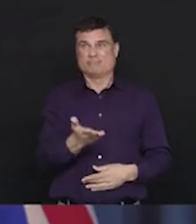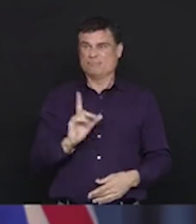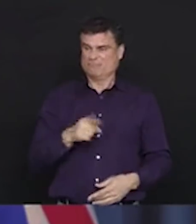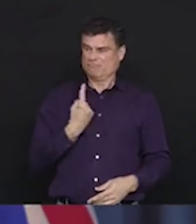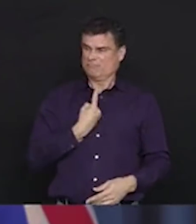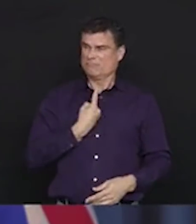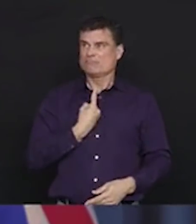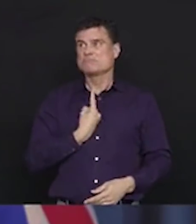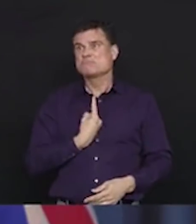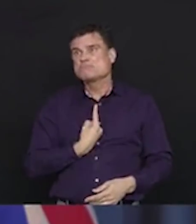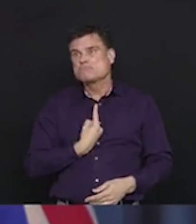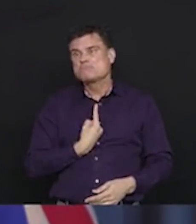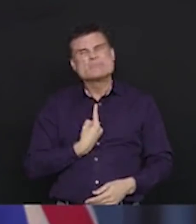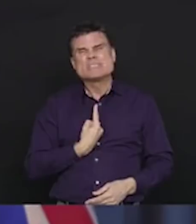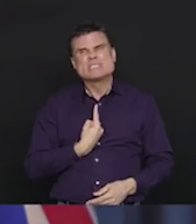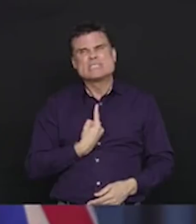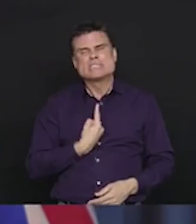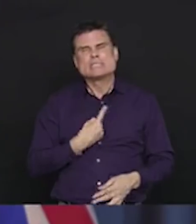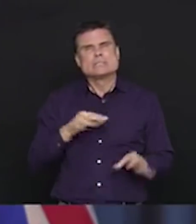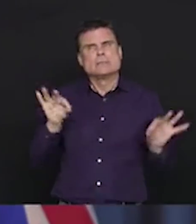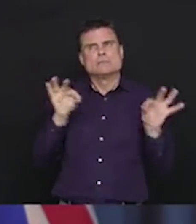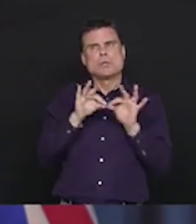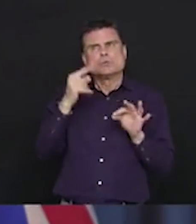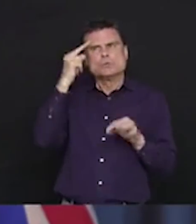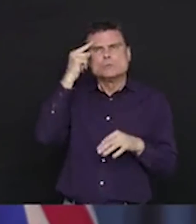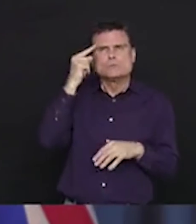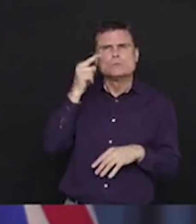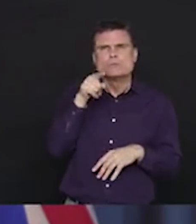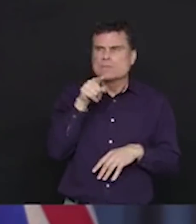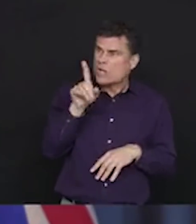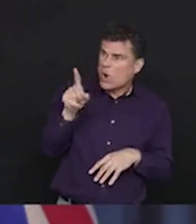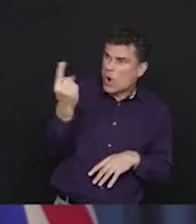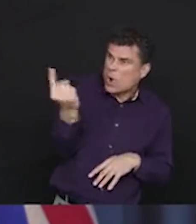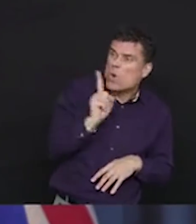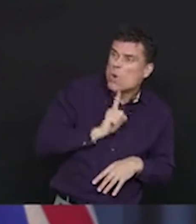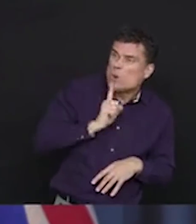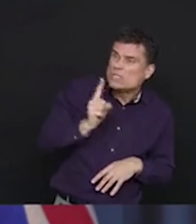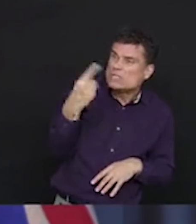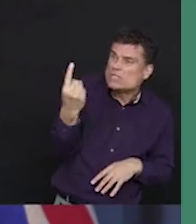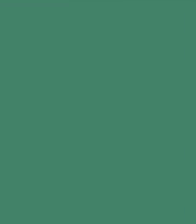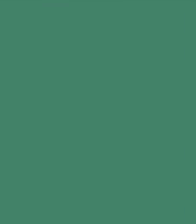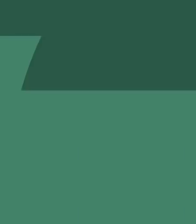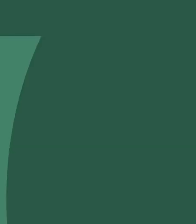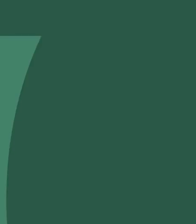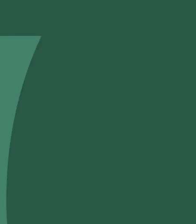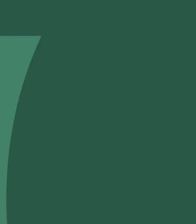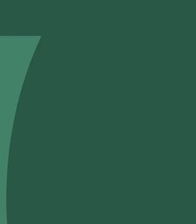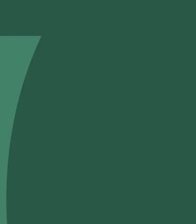if not physically, but at least to do that socially and virtually.